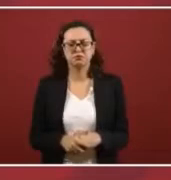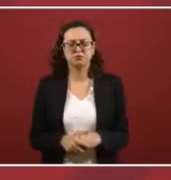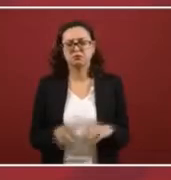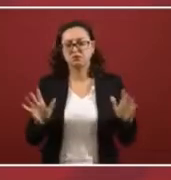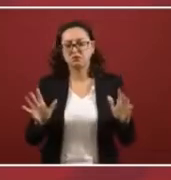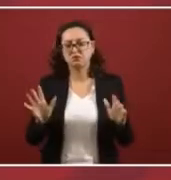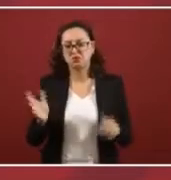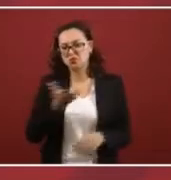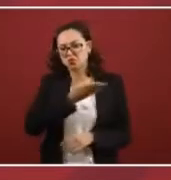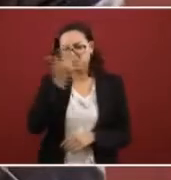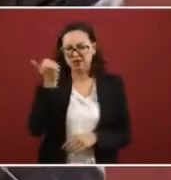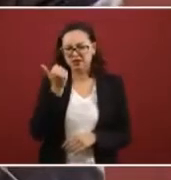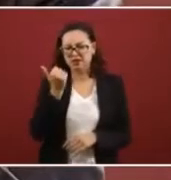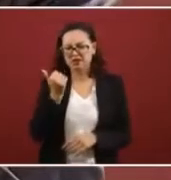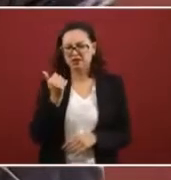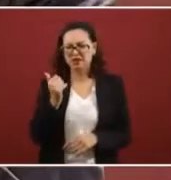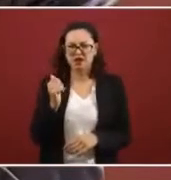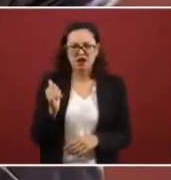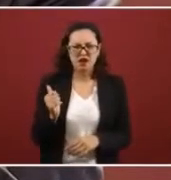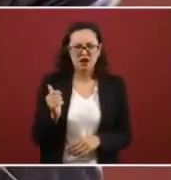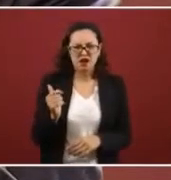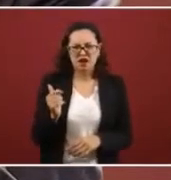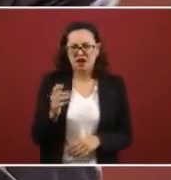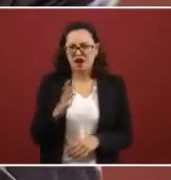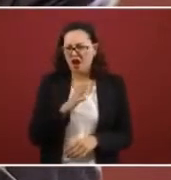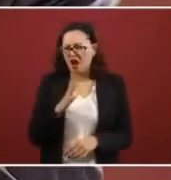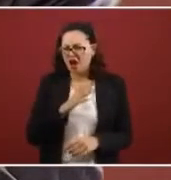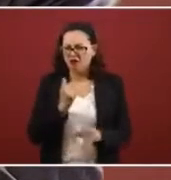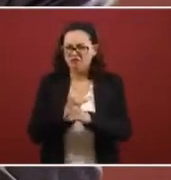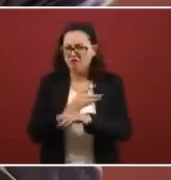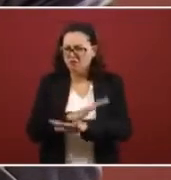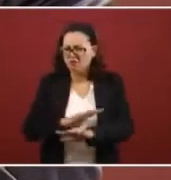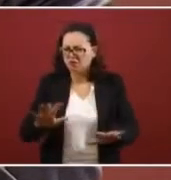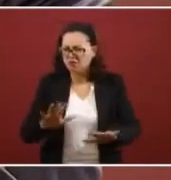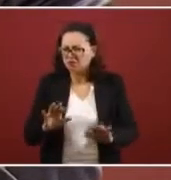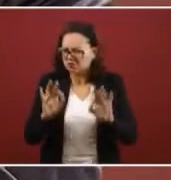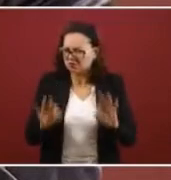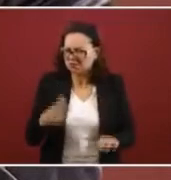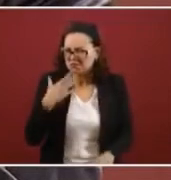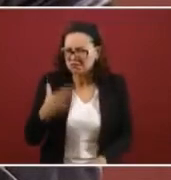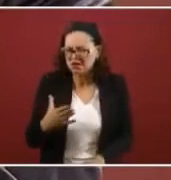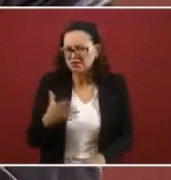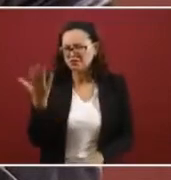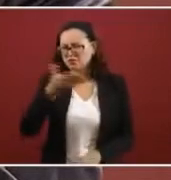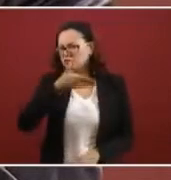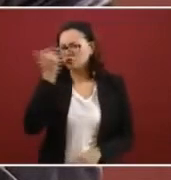informing properly sobre este asunto, regarding this matter.